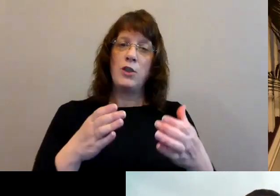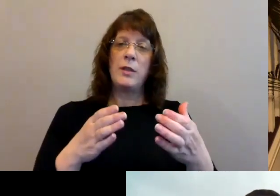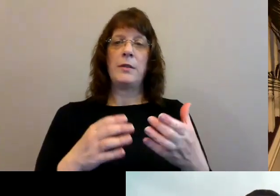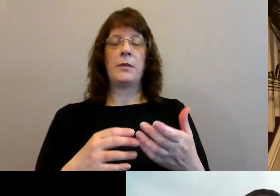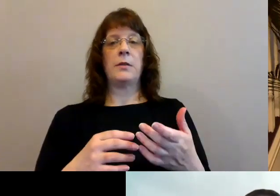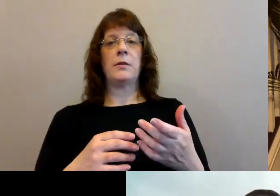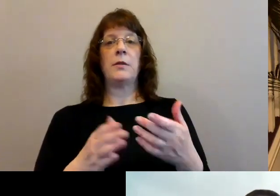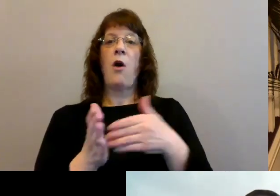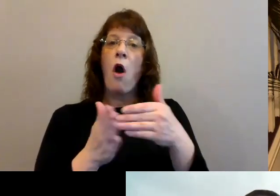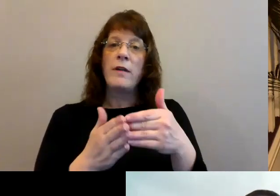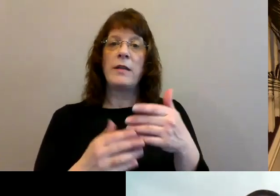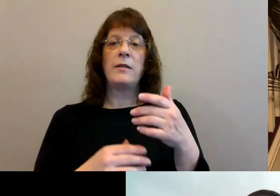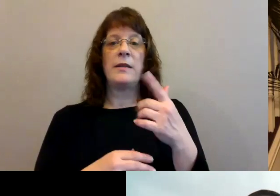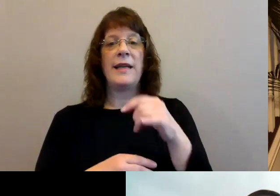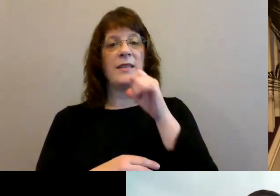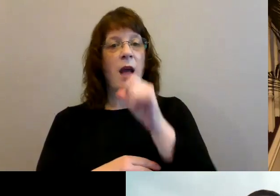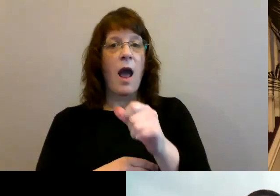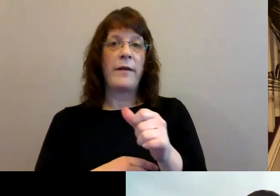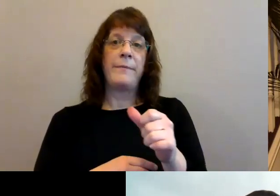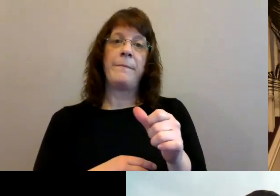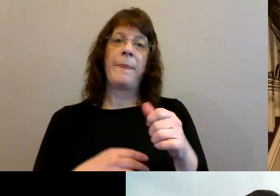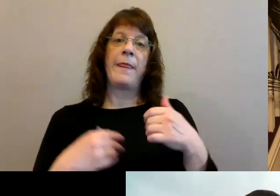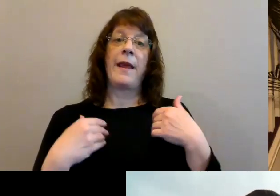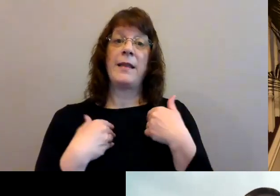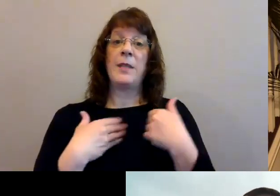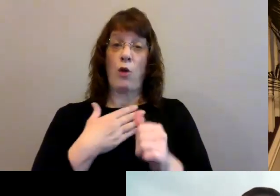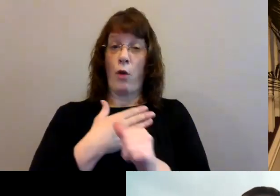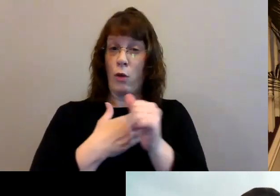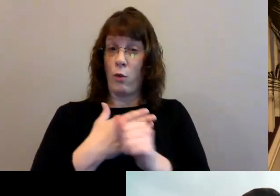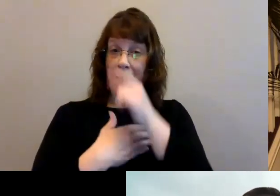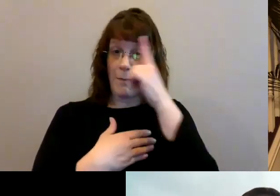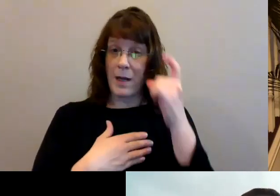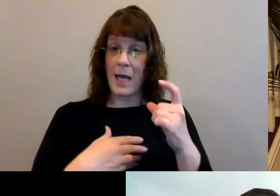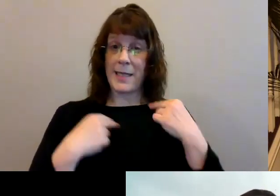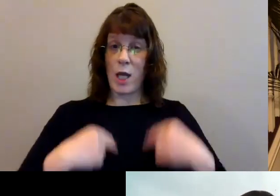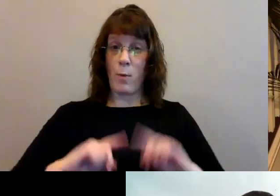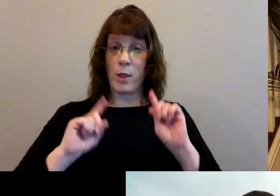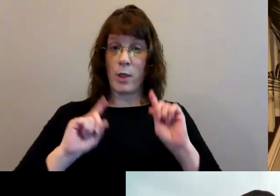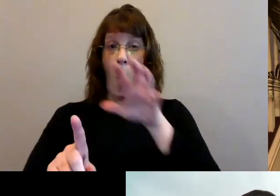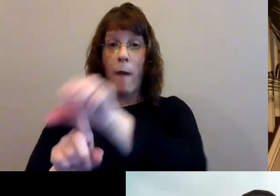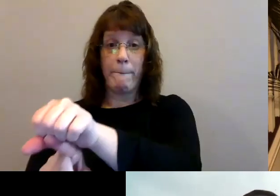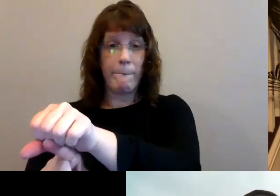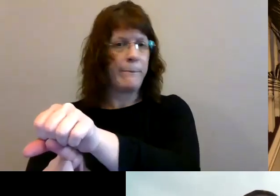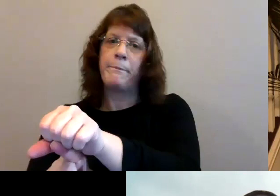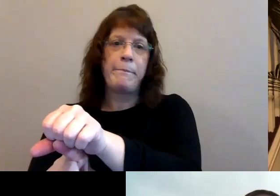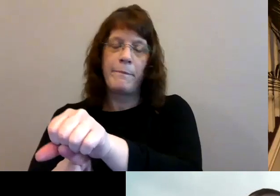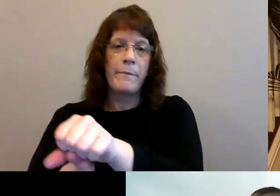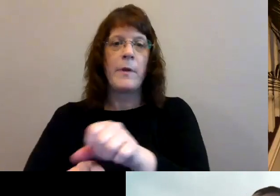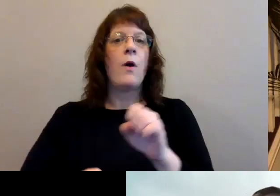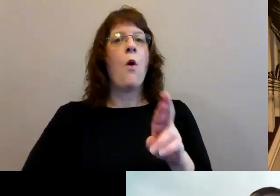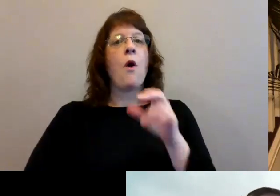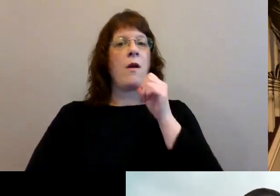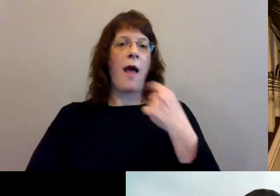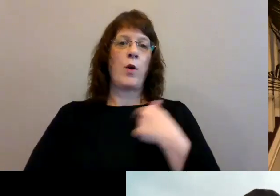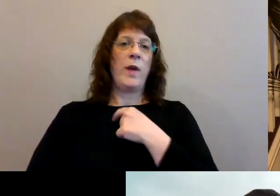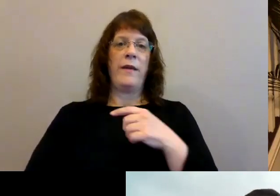oftentimes it's not that the species are threatened because the humans are going to go and get them, or not even that like we've introduced